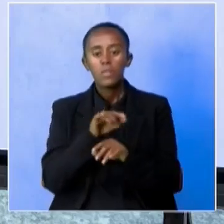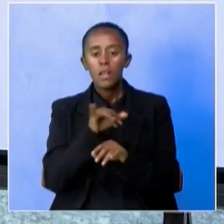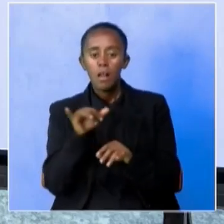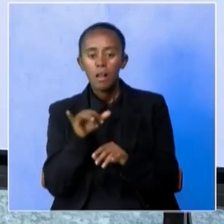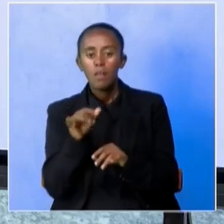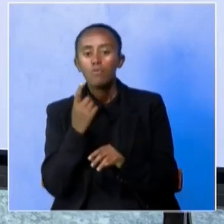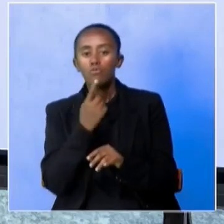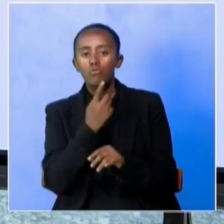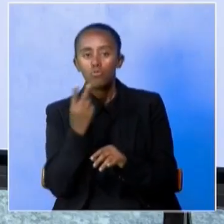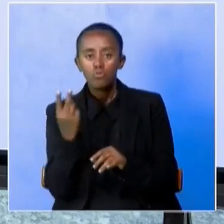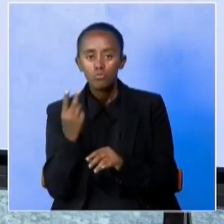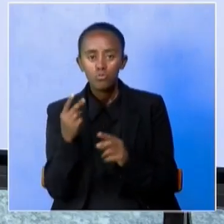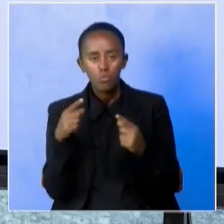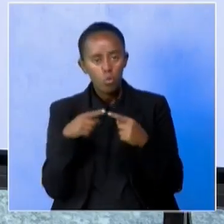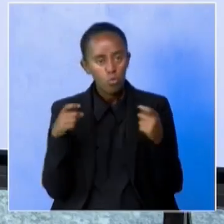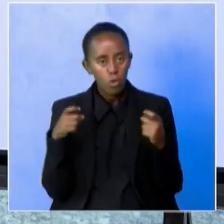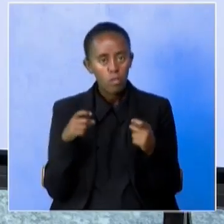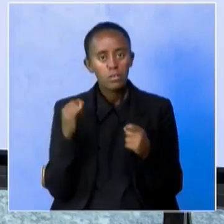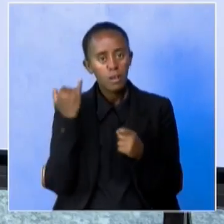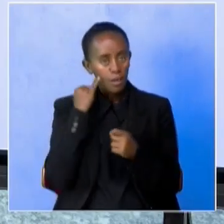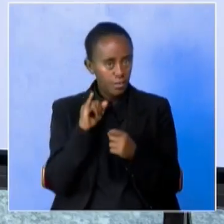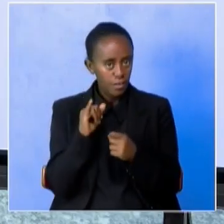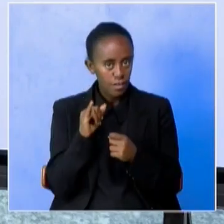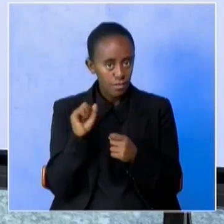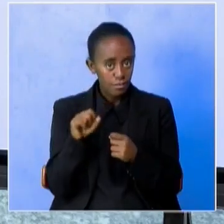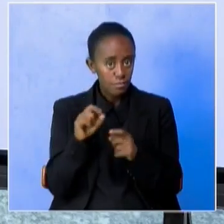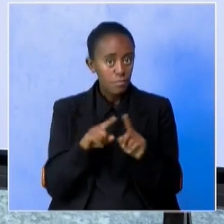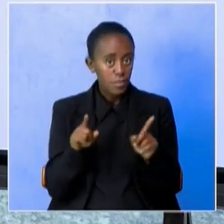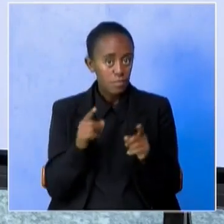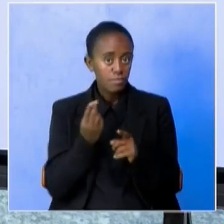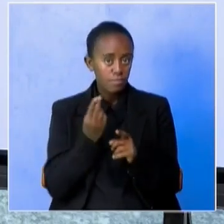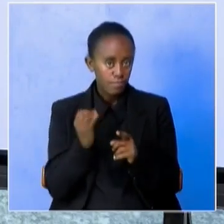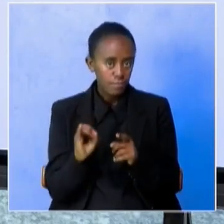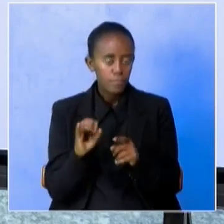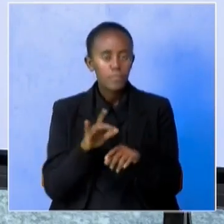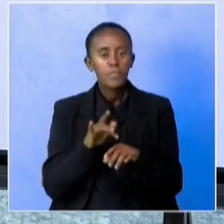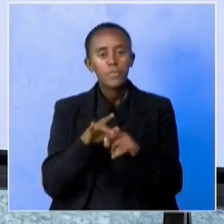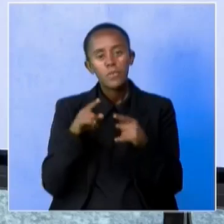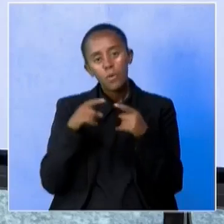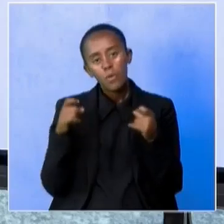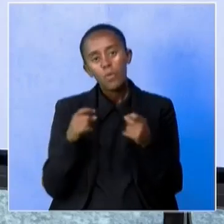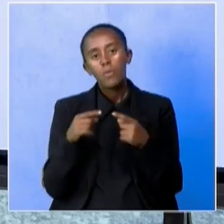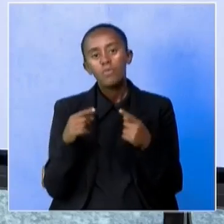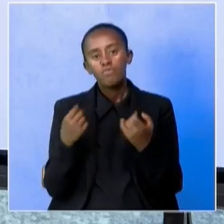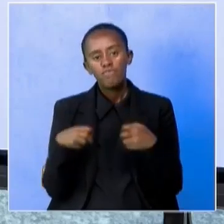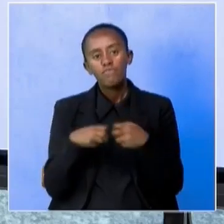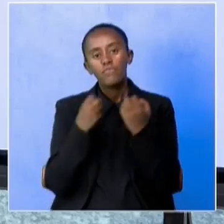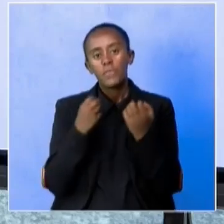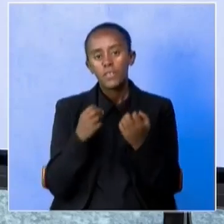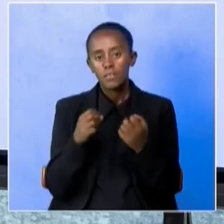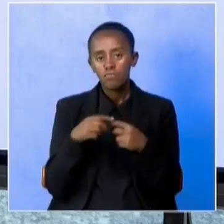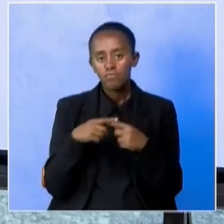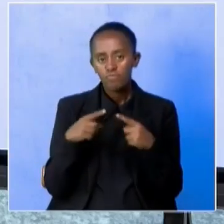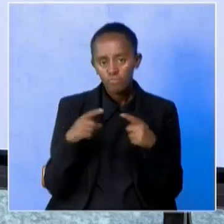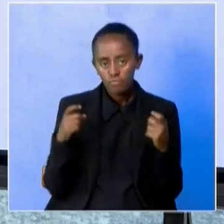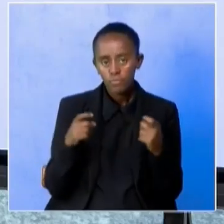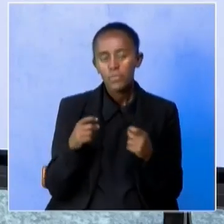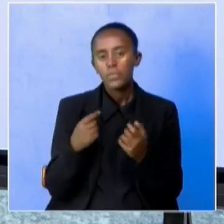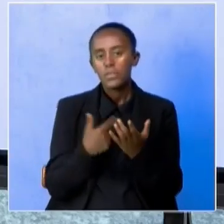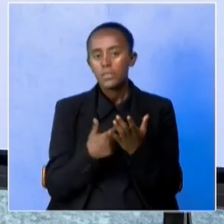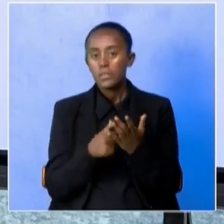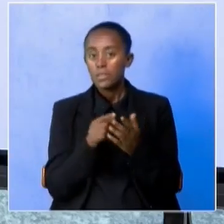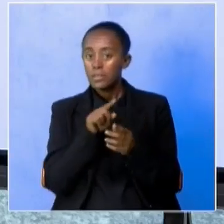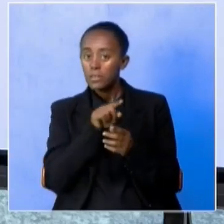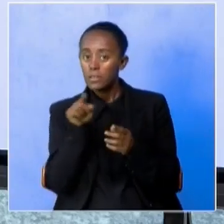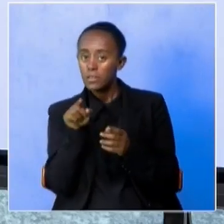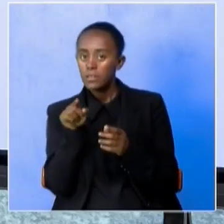two contrasting ideas or two opposing ideas negating each other. In this case, we have,